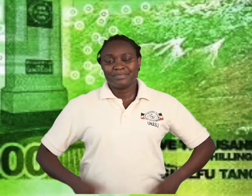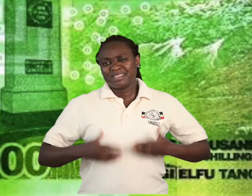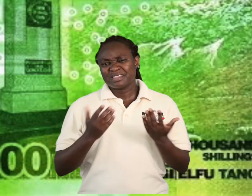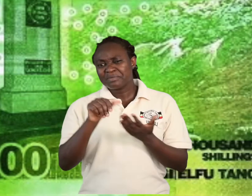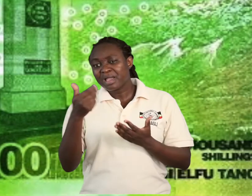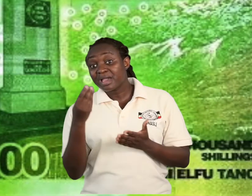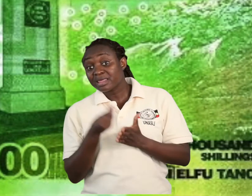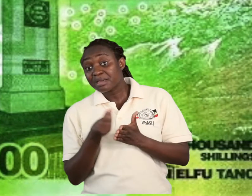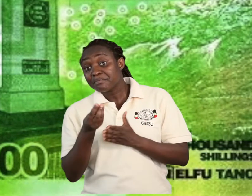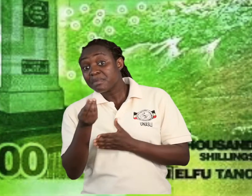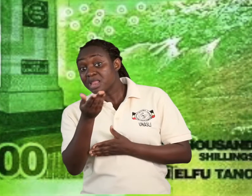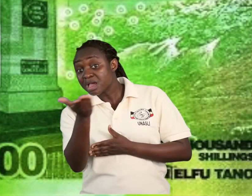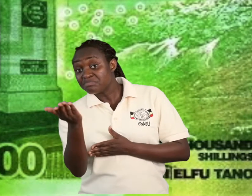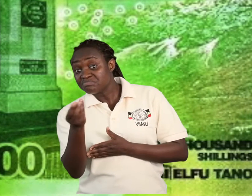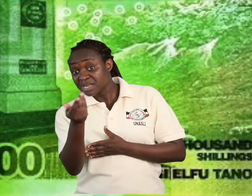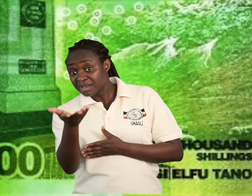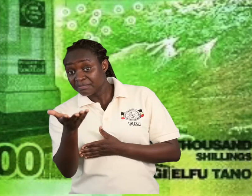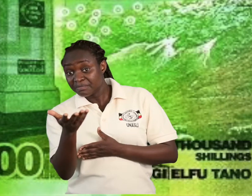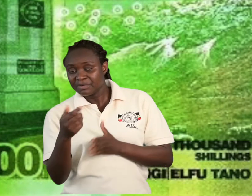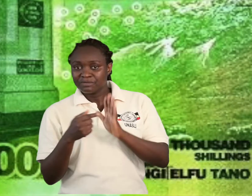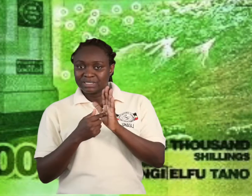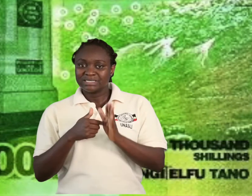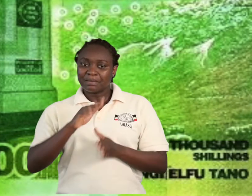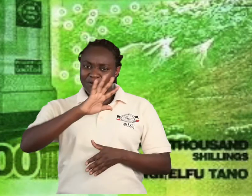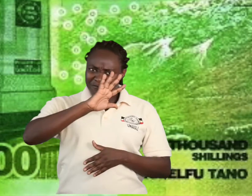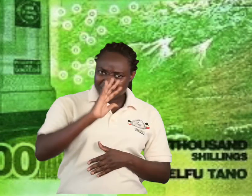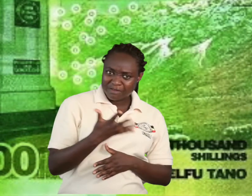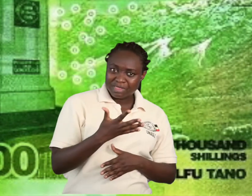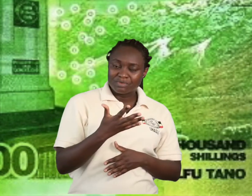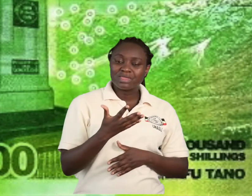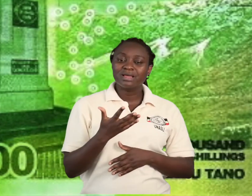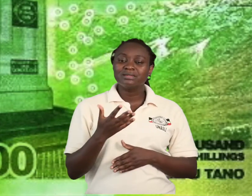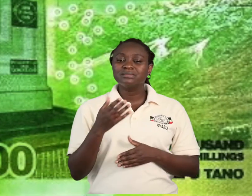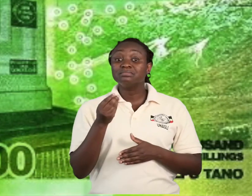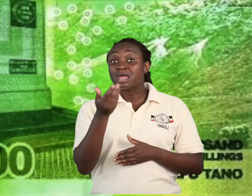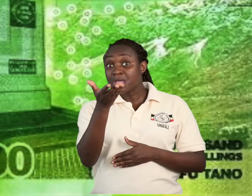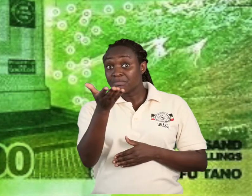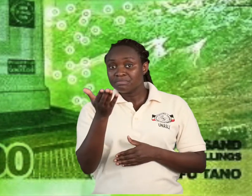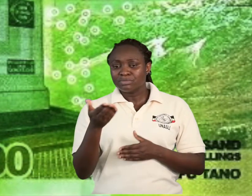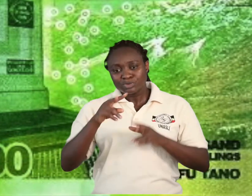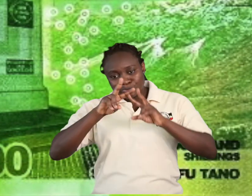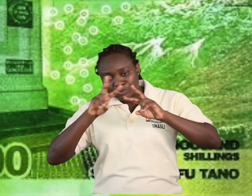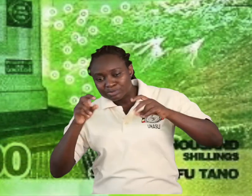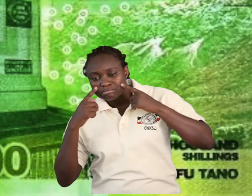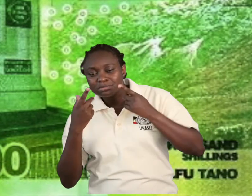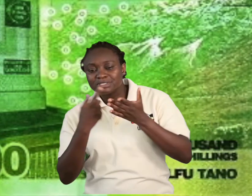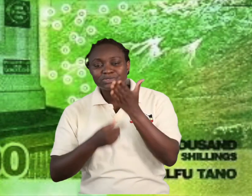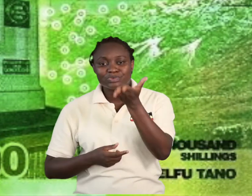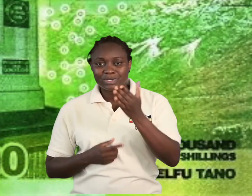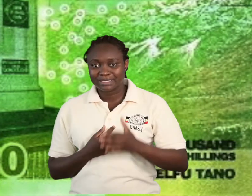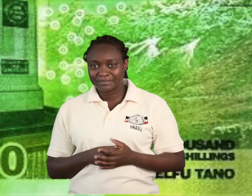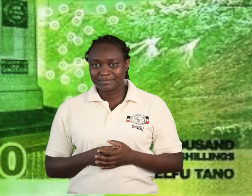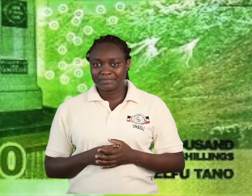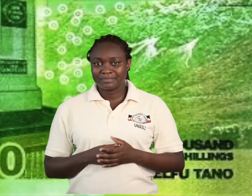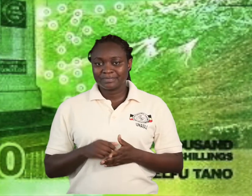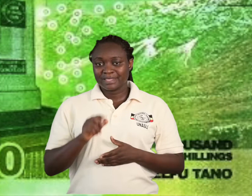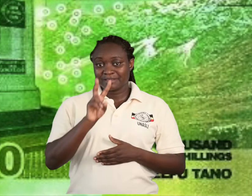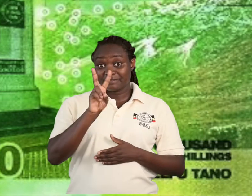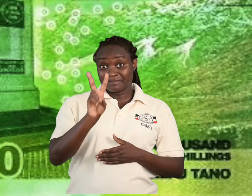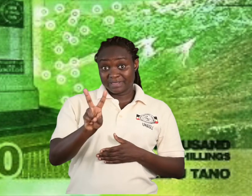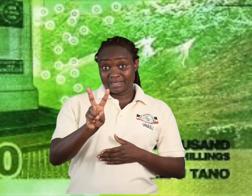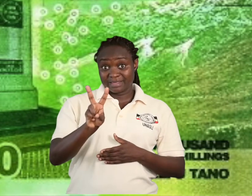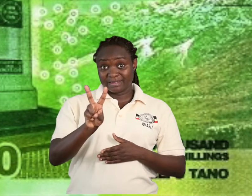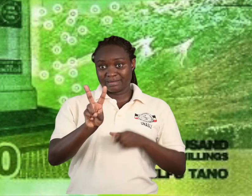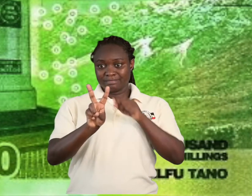any other note. Look at the 5,000 shilling note. What's there? Yes, you're seeing V,